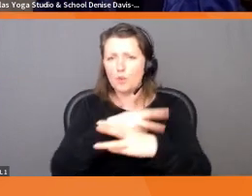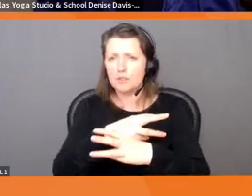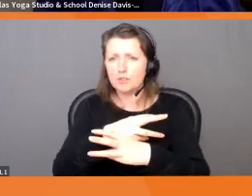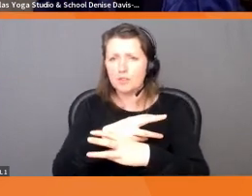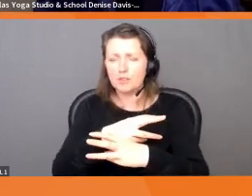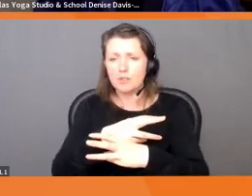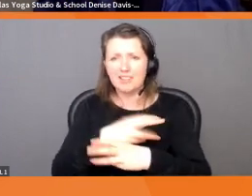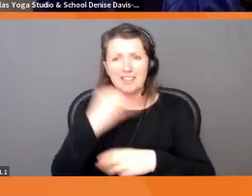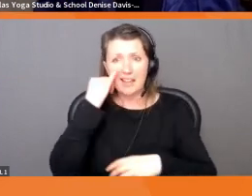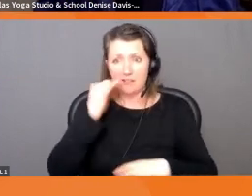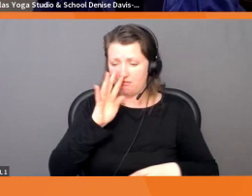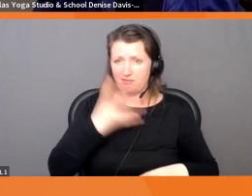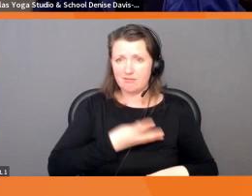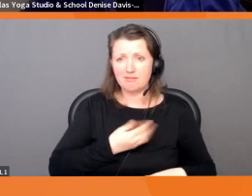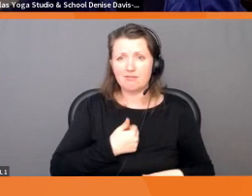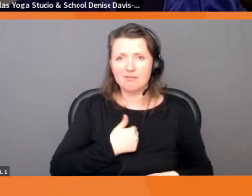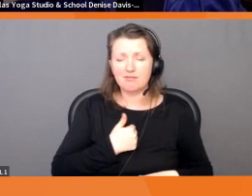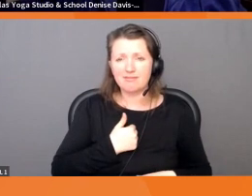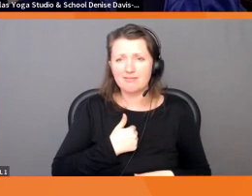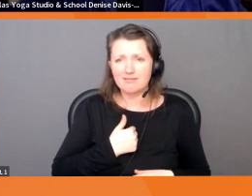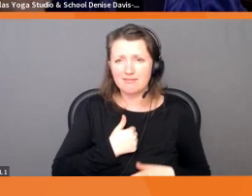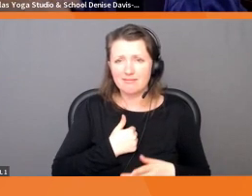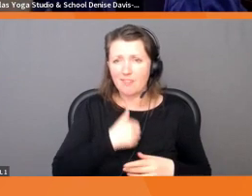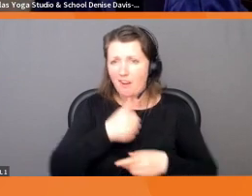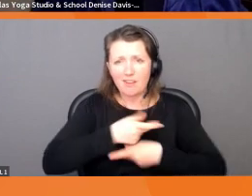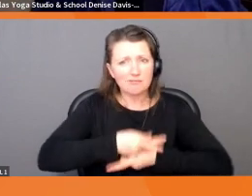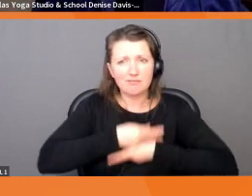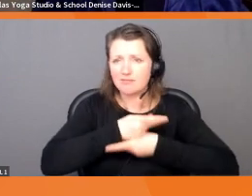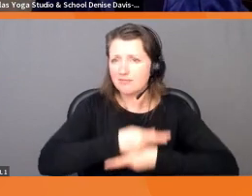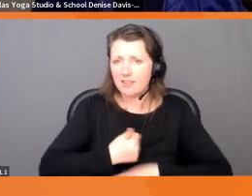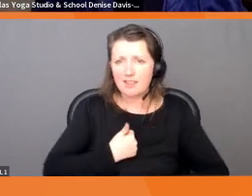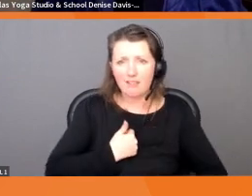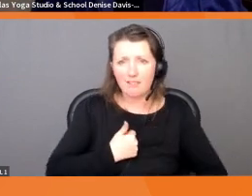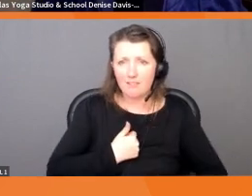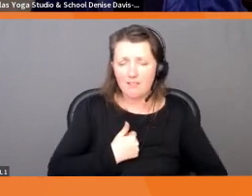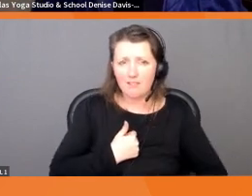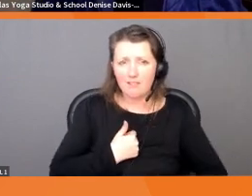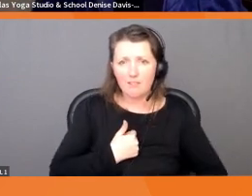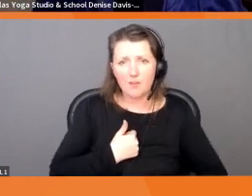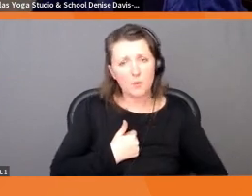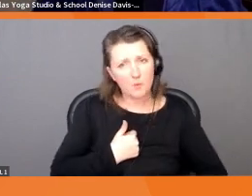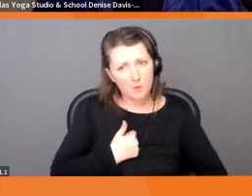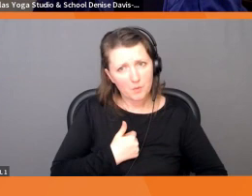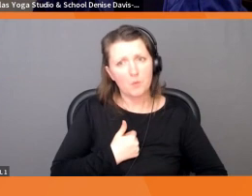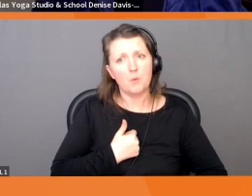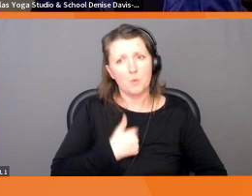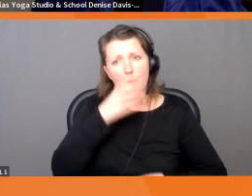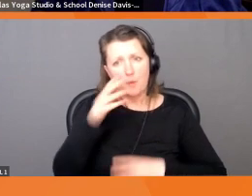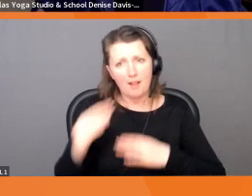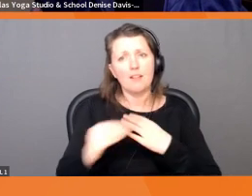know what self-care looks like for themselves. But the fact that we're not always given, that we're giving ourselves that once or twice a